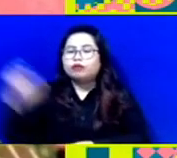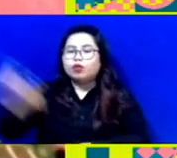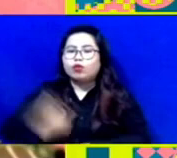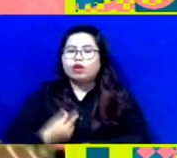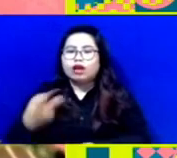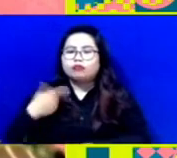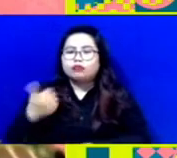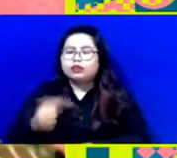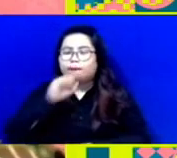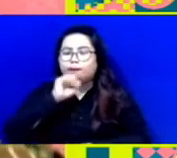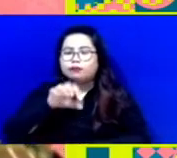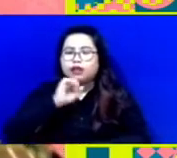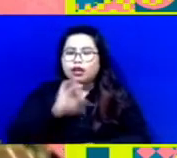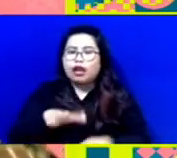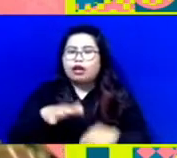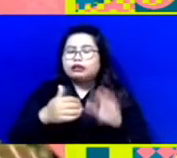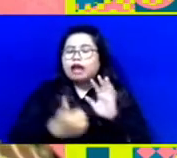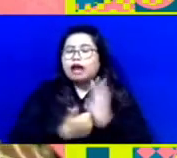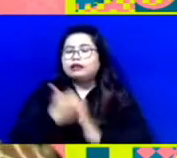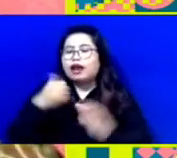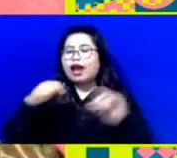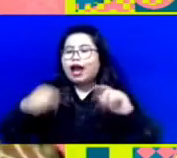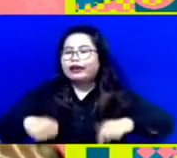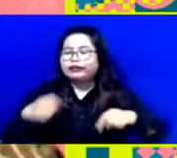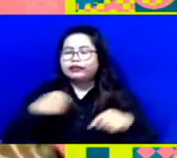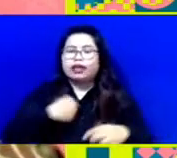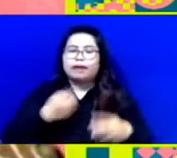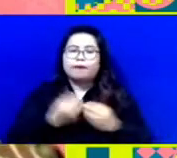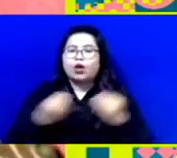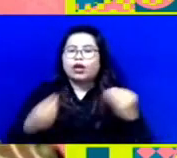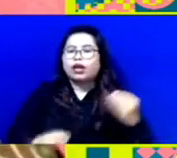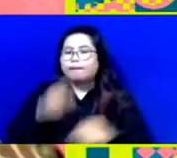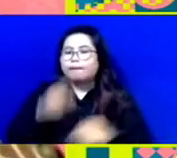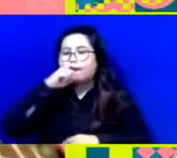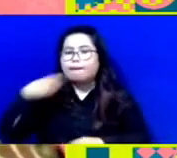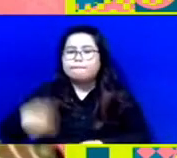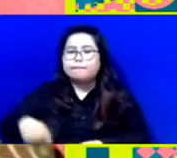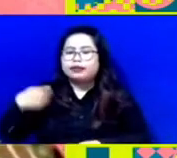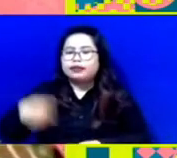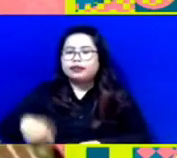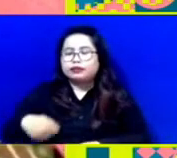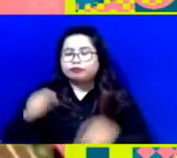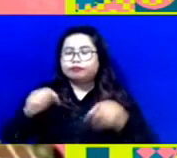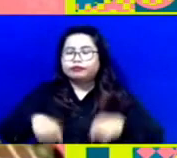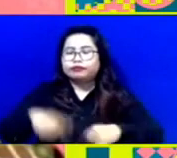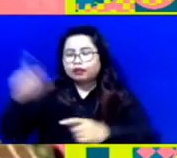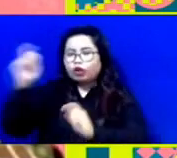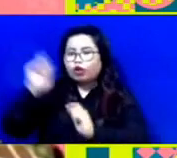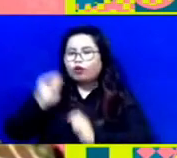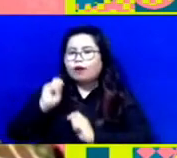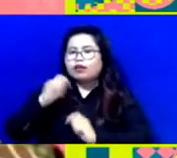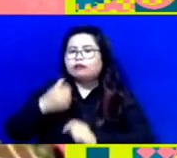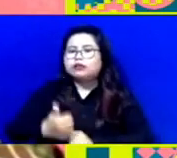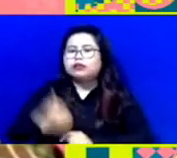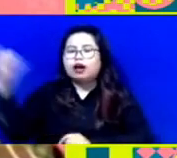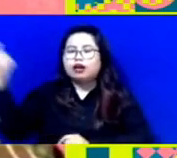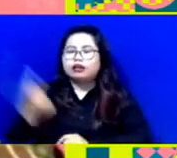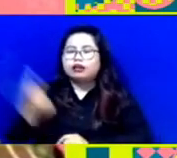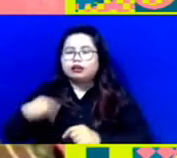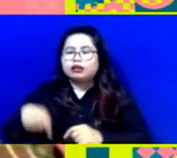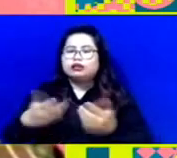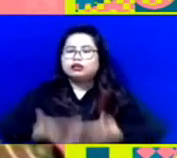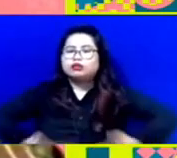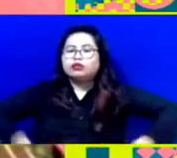representing my minister. It is my utmost pleasure to be amongst all of you today.